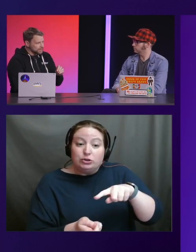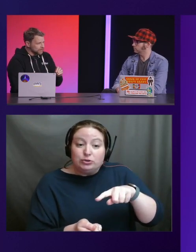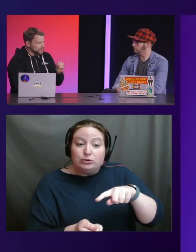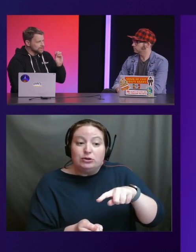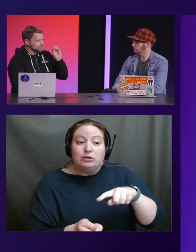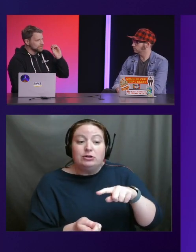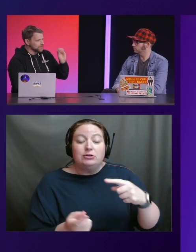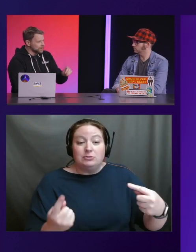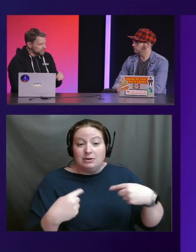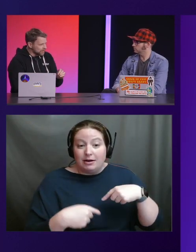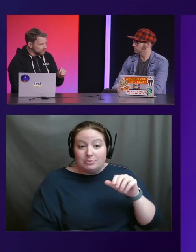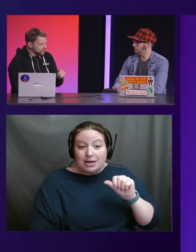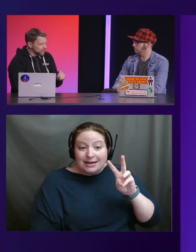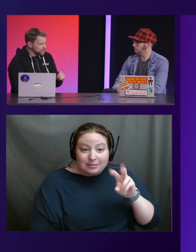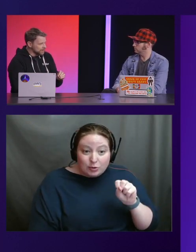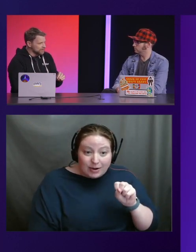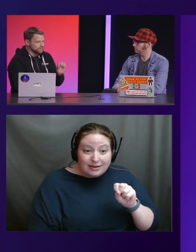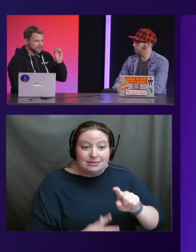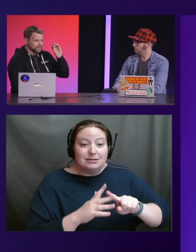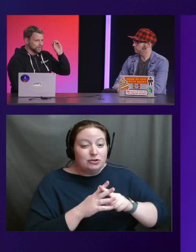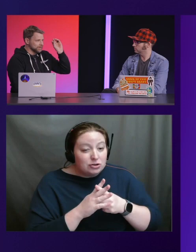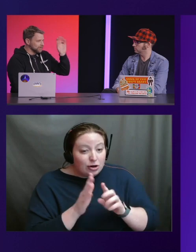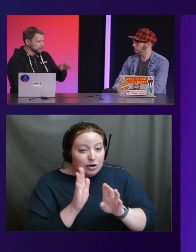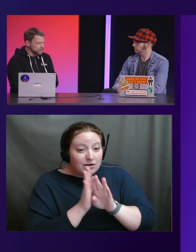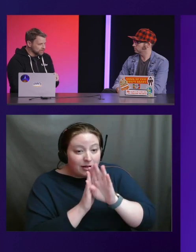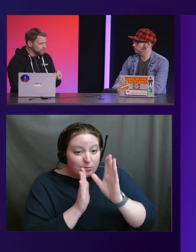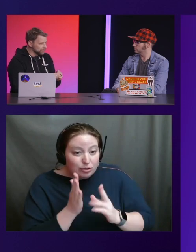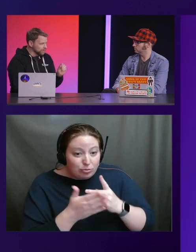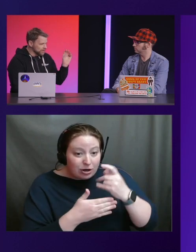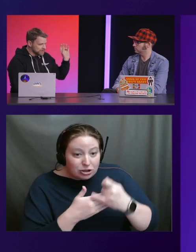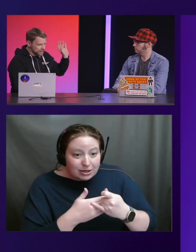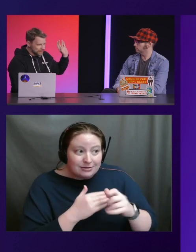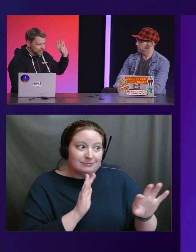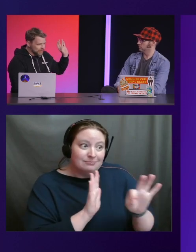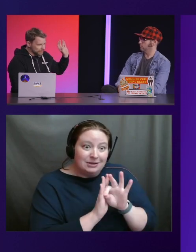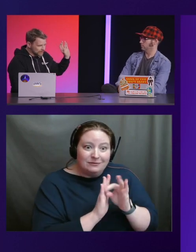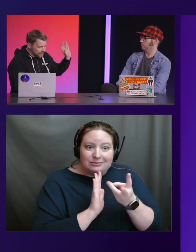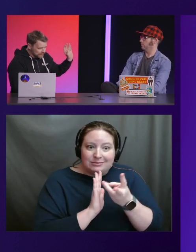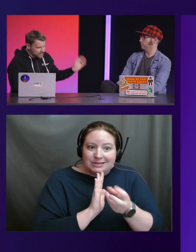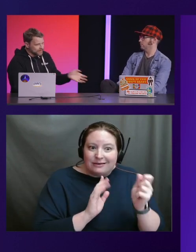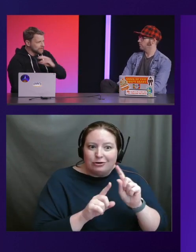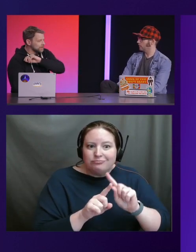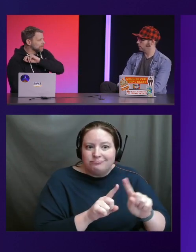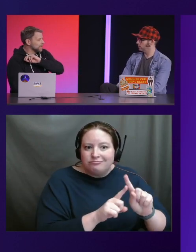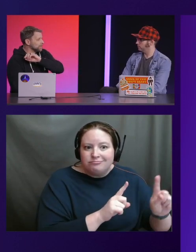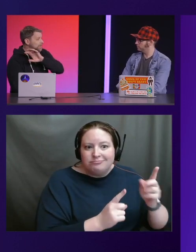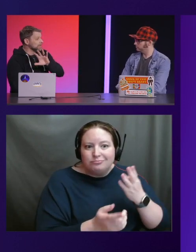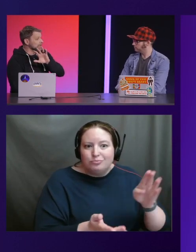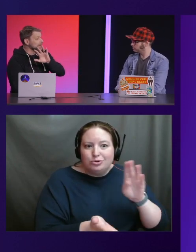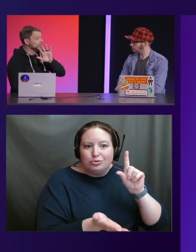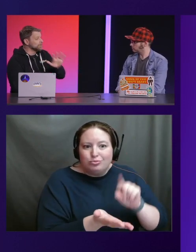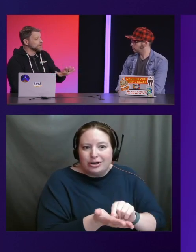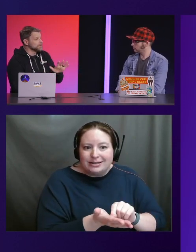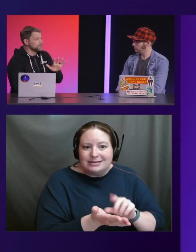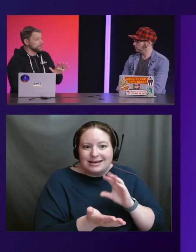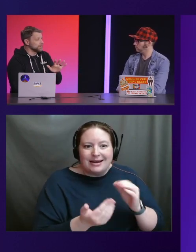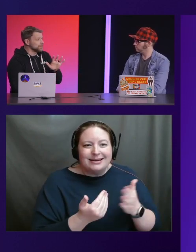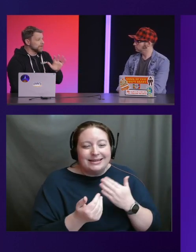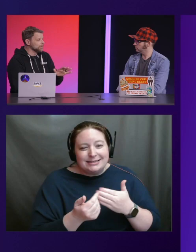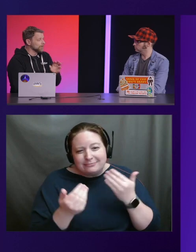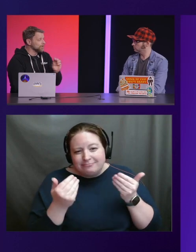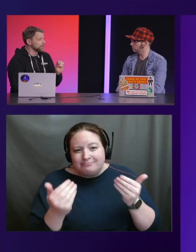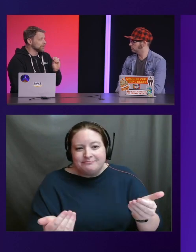to AWS, start a developer project, pick from a number of different blueprints, and easily get going, but then have a place for